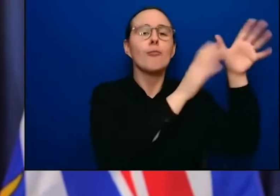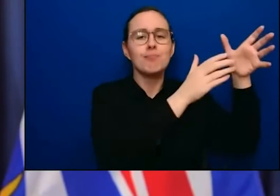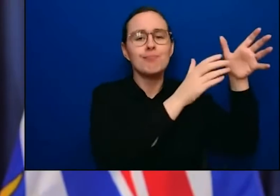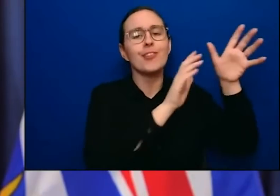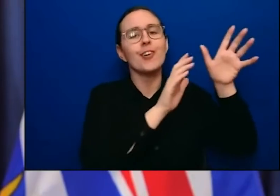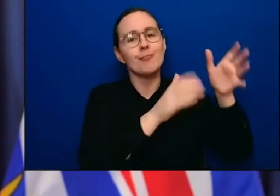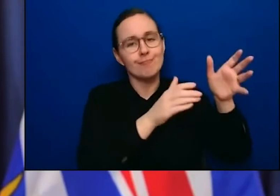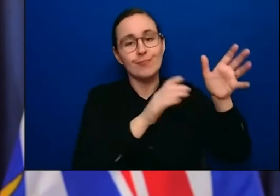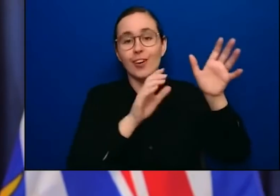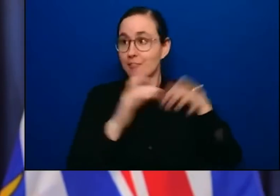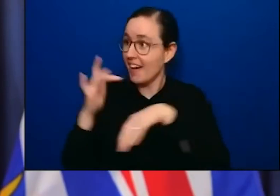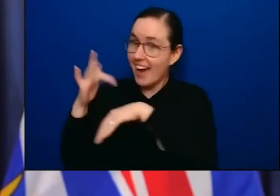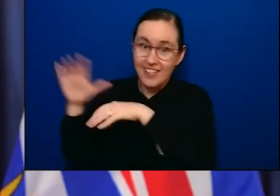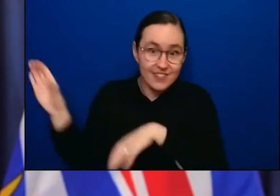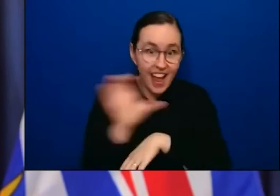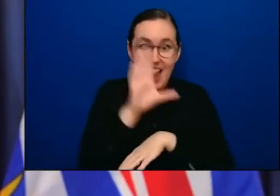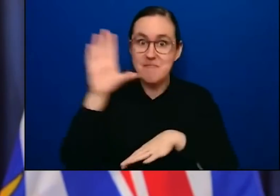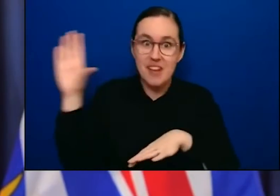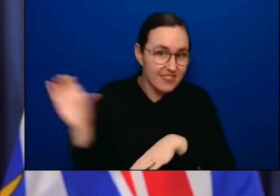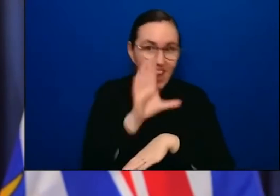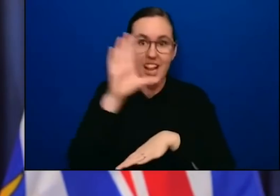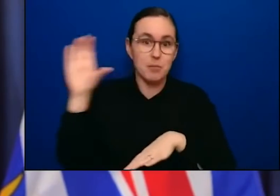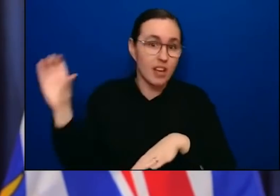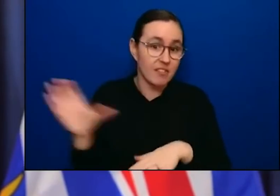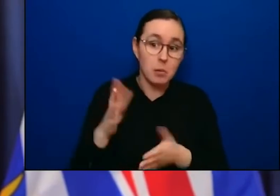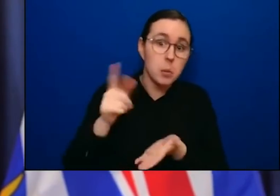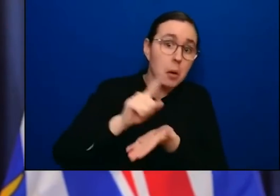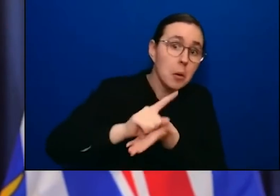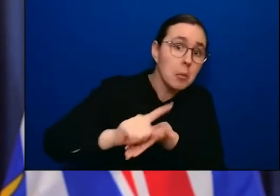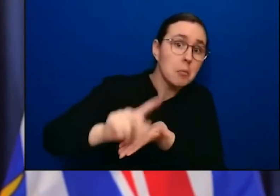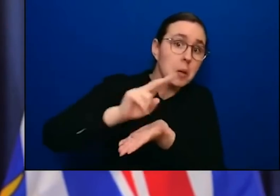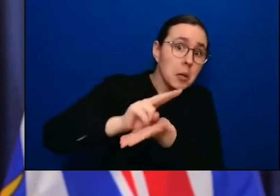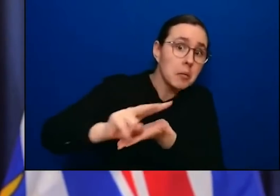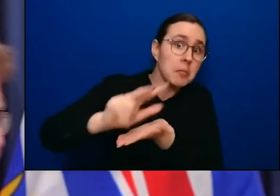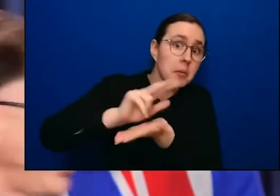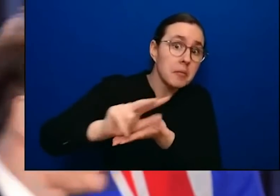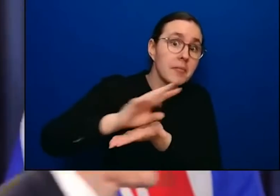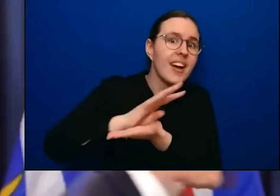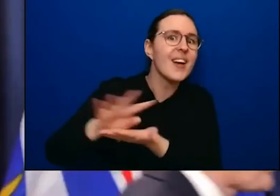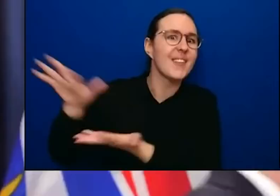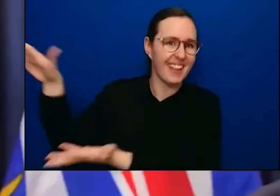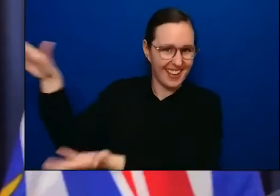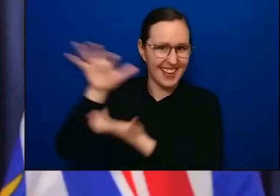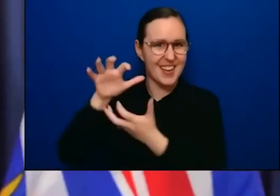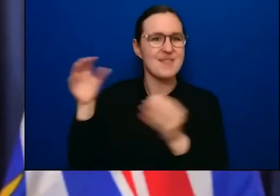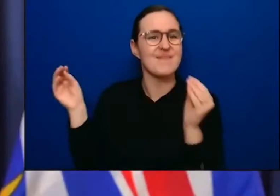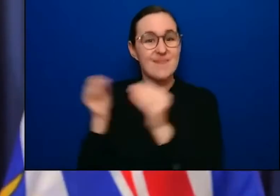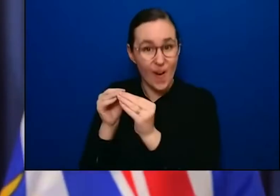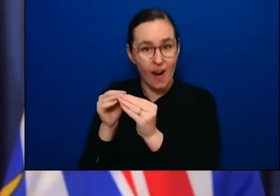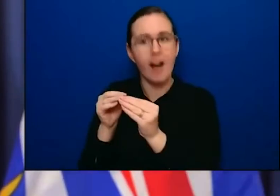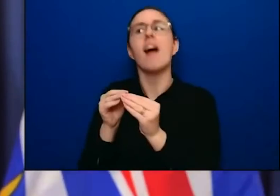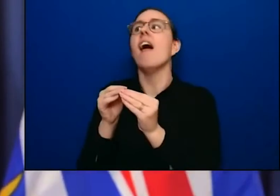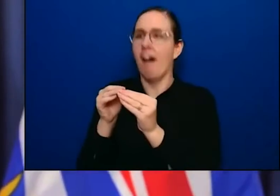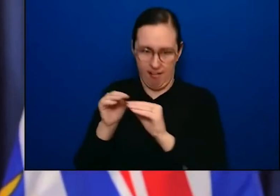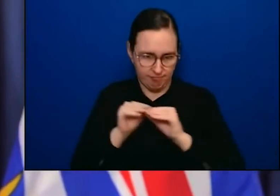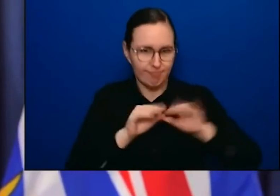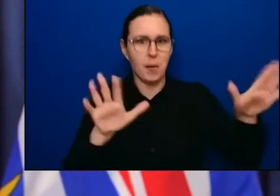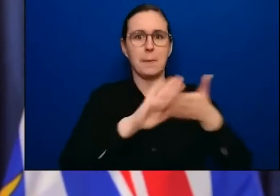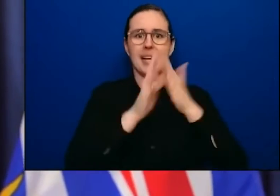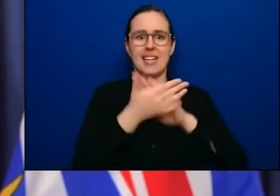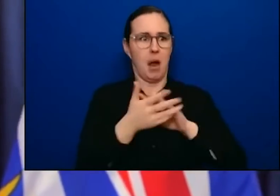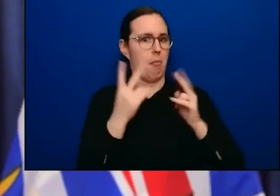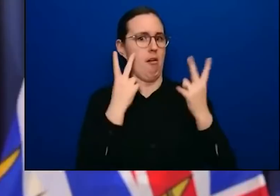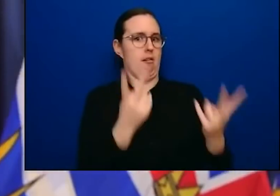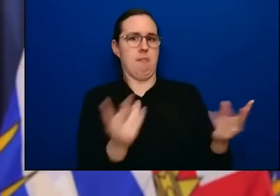in the coming weeks, and that will continue to be the case as they become available. Next question comes from Rob Monroe, Info